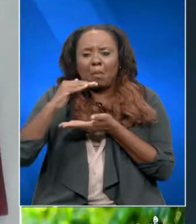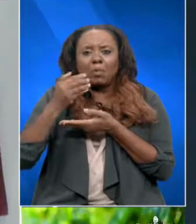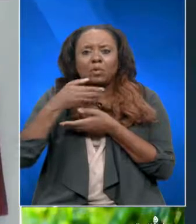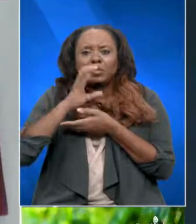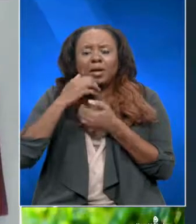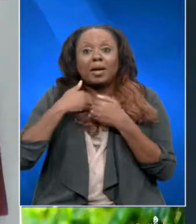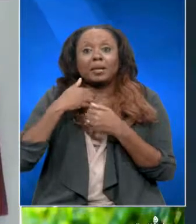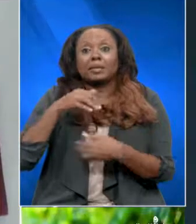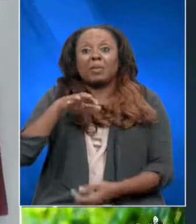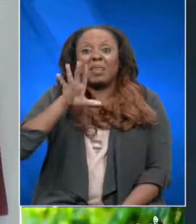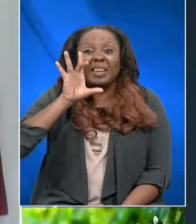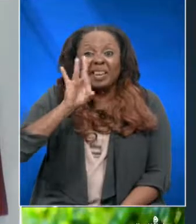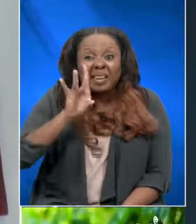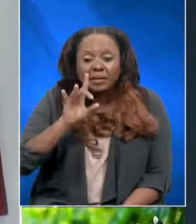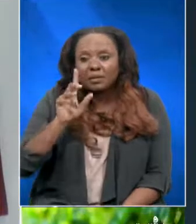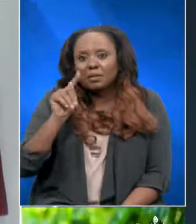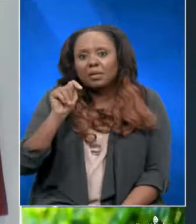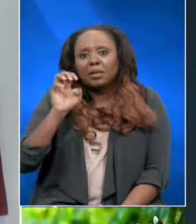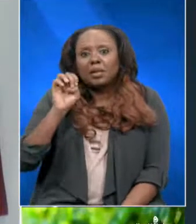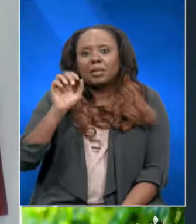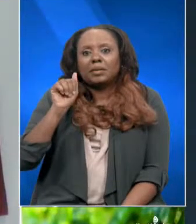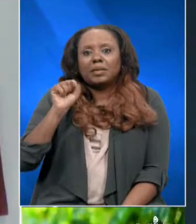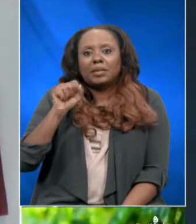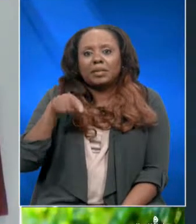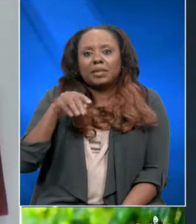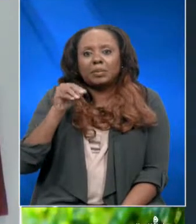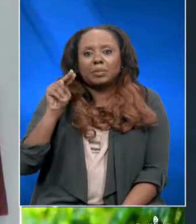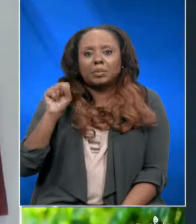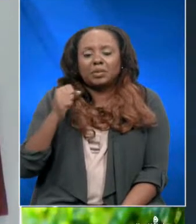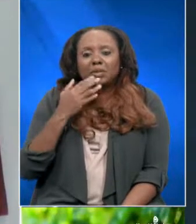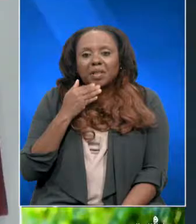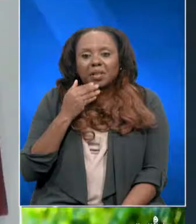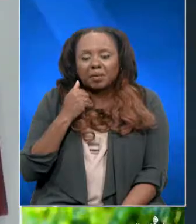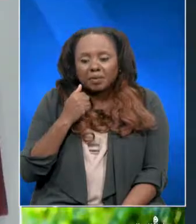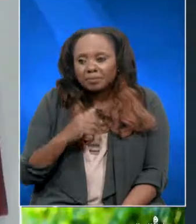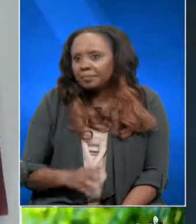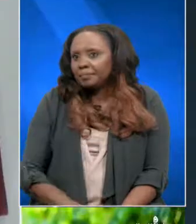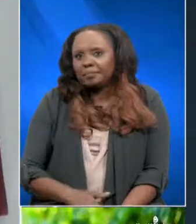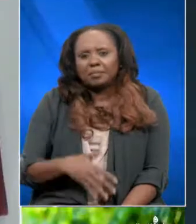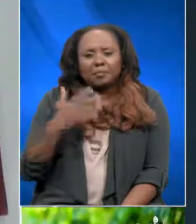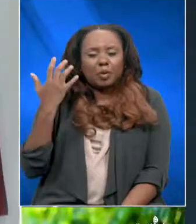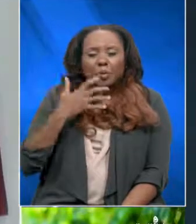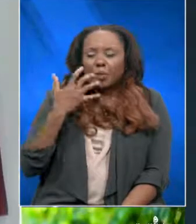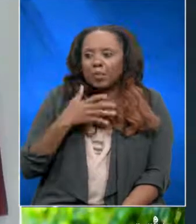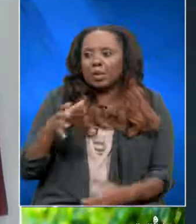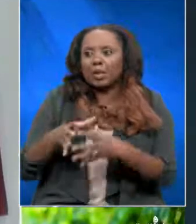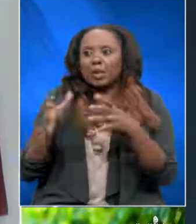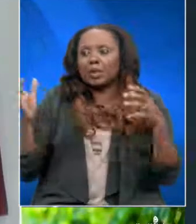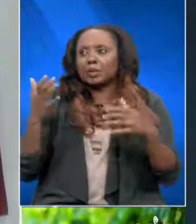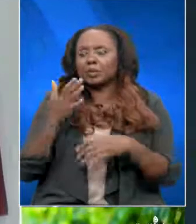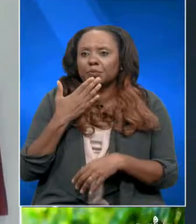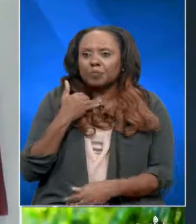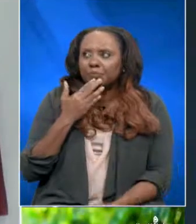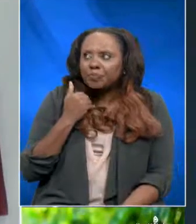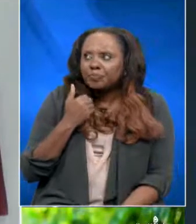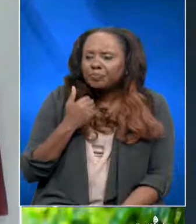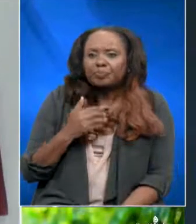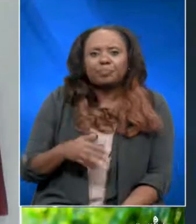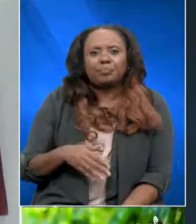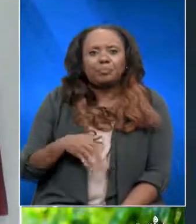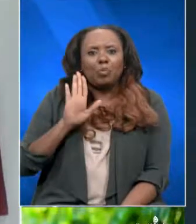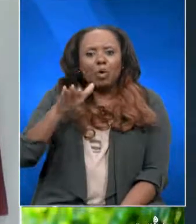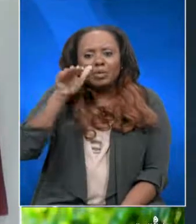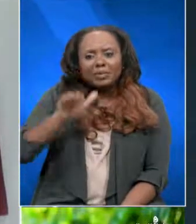8 teaspoons of sugar to start. So from the time you give that box drink as a juice to take to